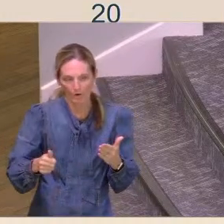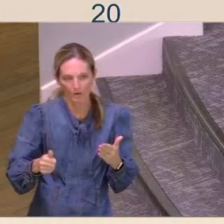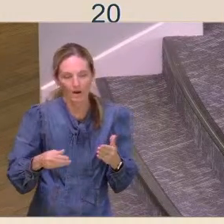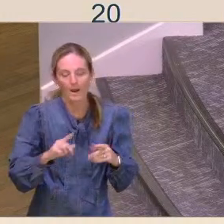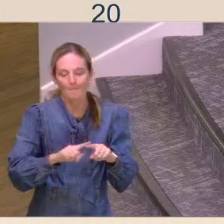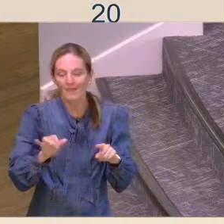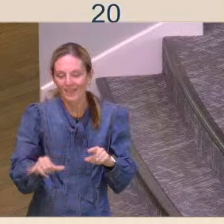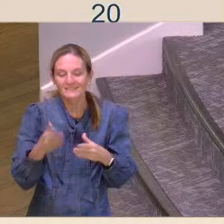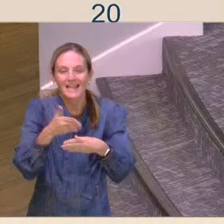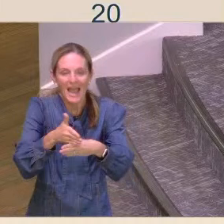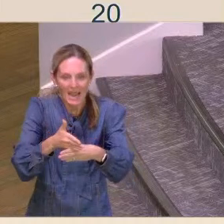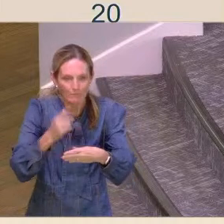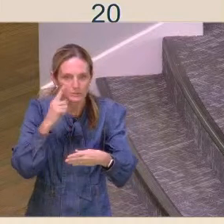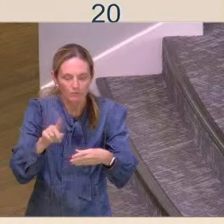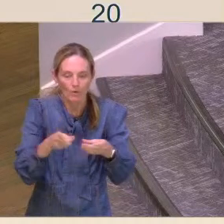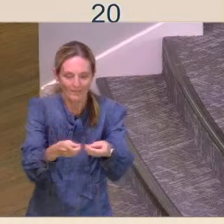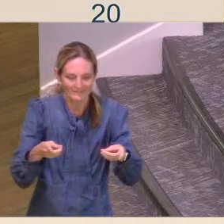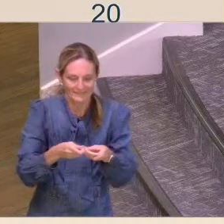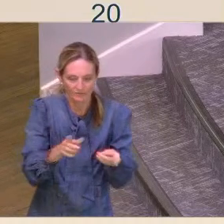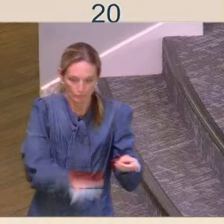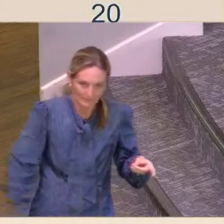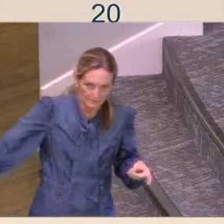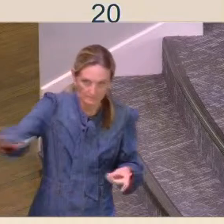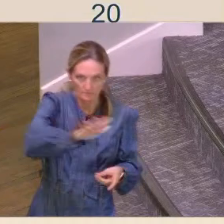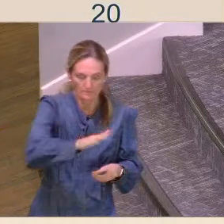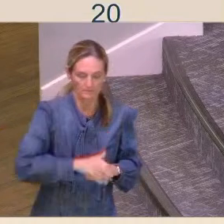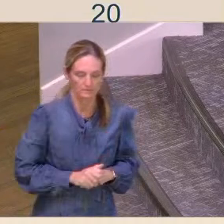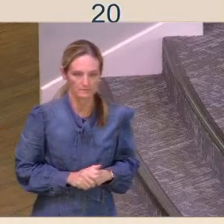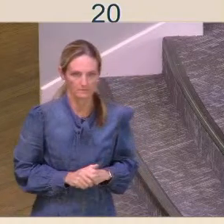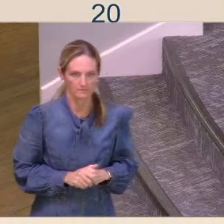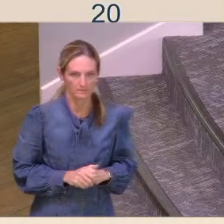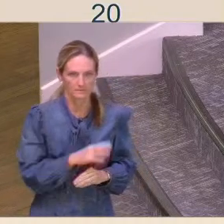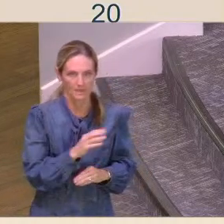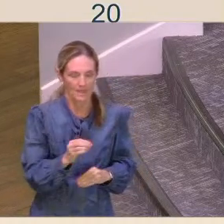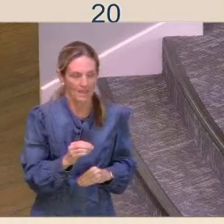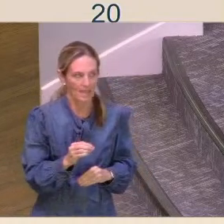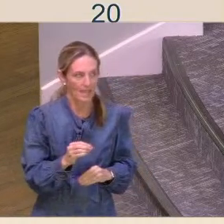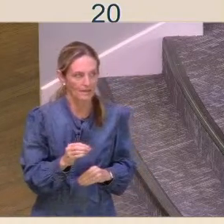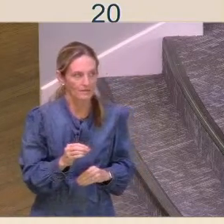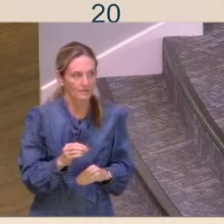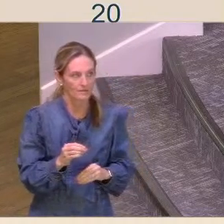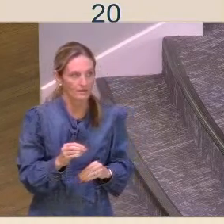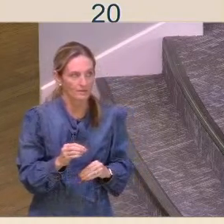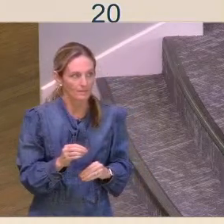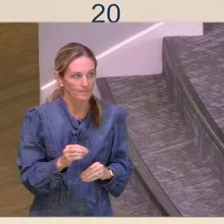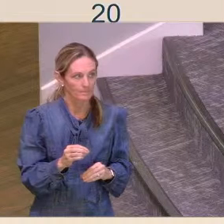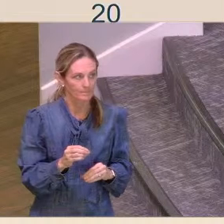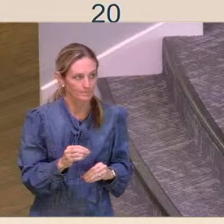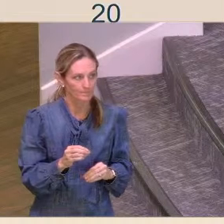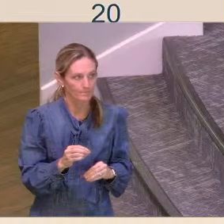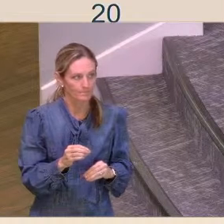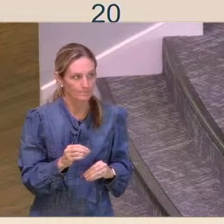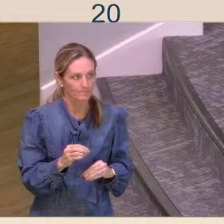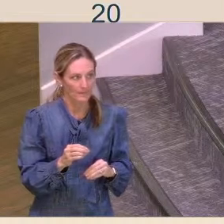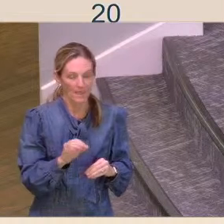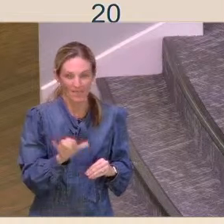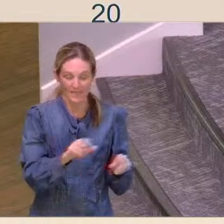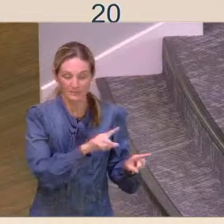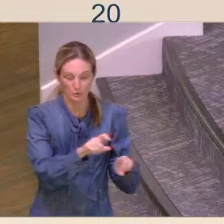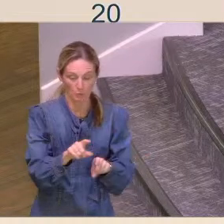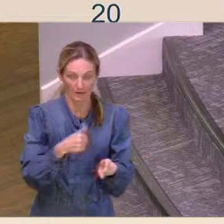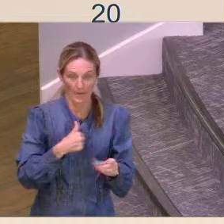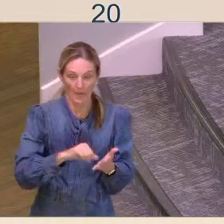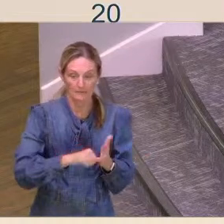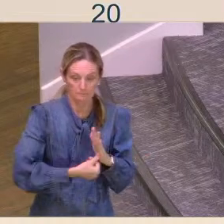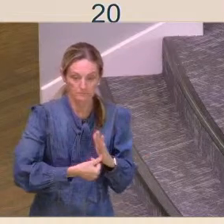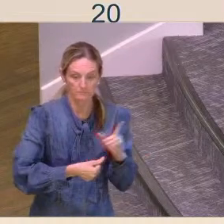is our average. And then kind of to go along with The survey that went out, I did highlight that